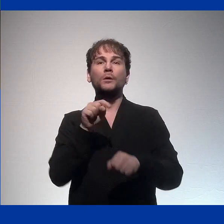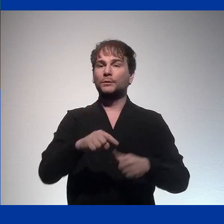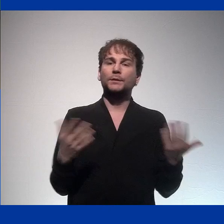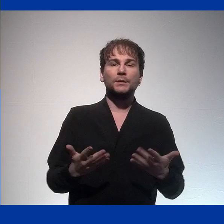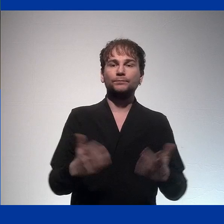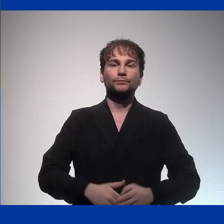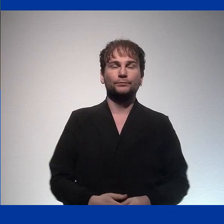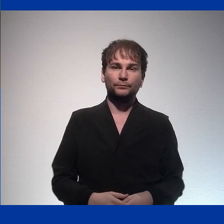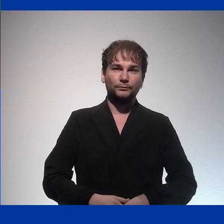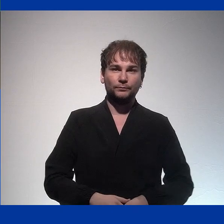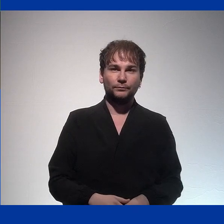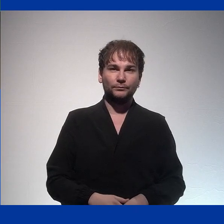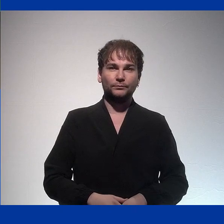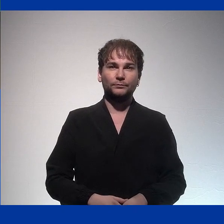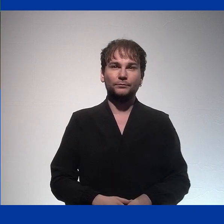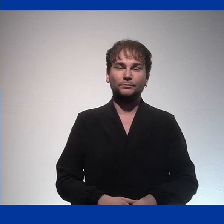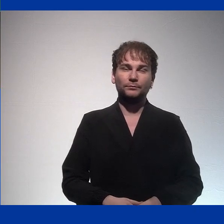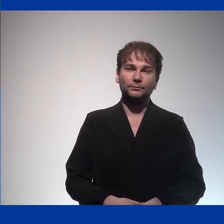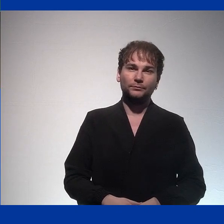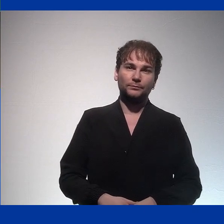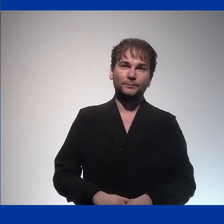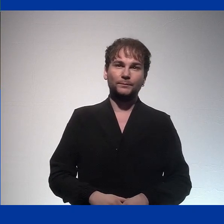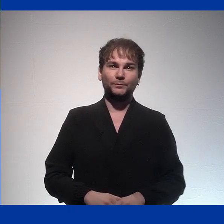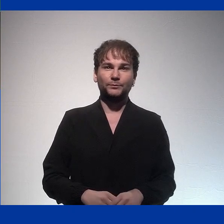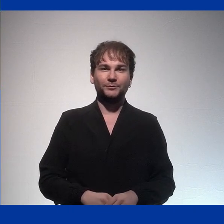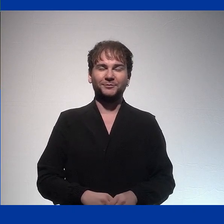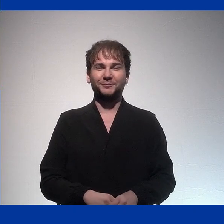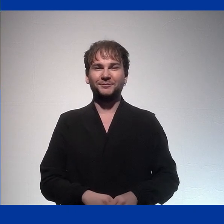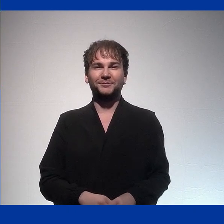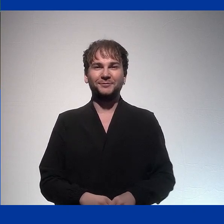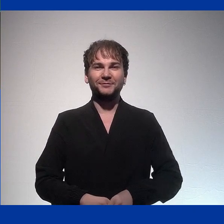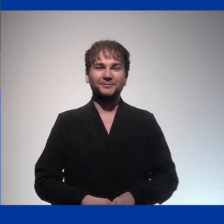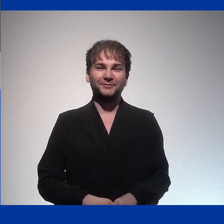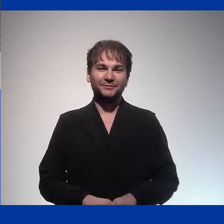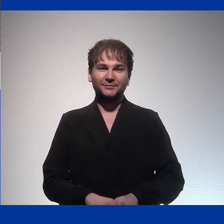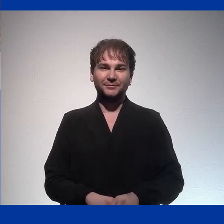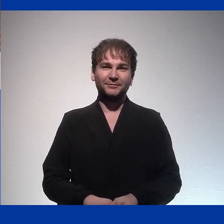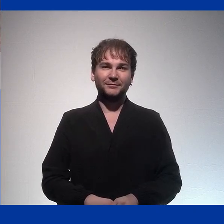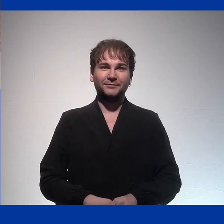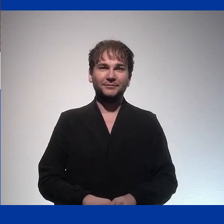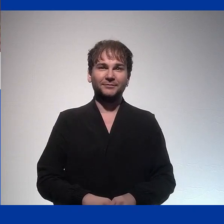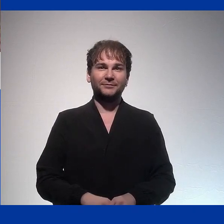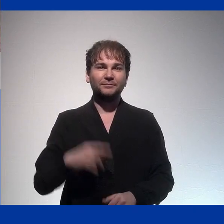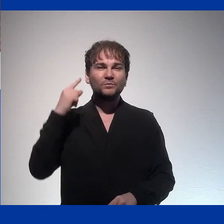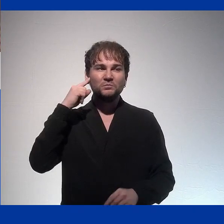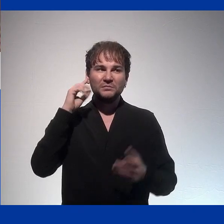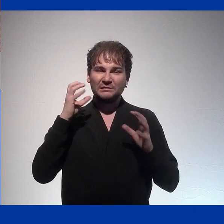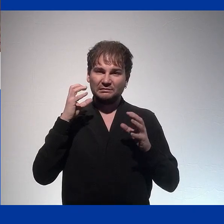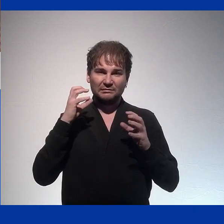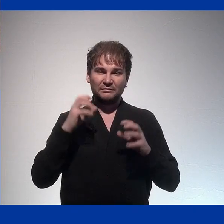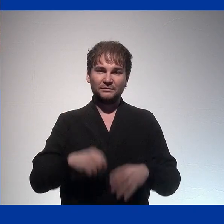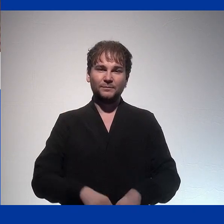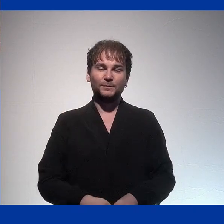And nice pronunciation of my name, by the way. It's not the Portuguese way, but thank you. You can just also call